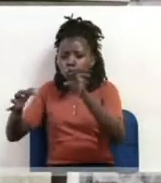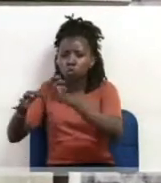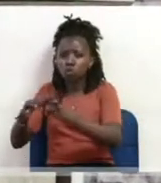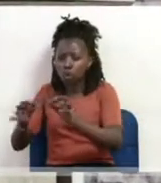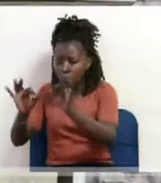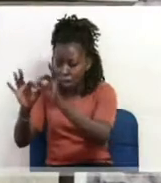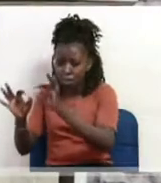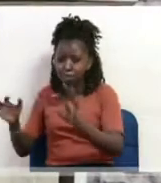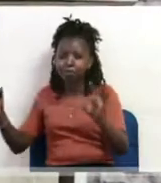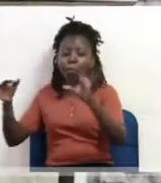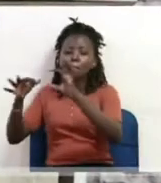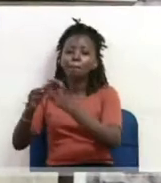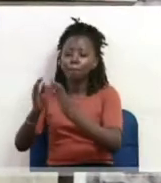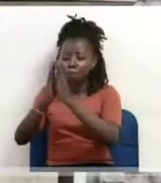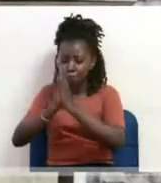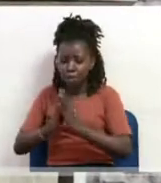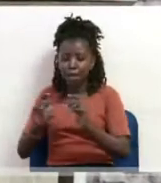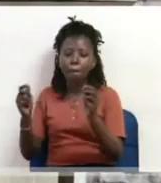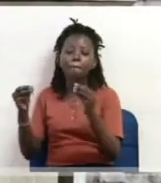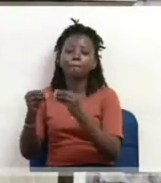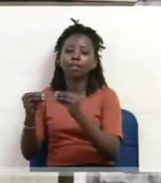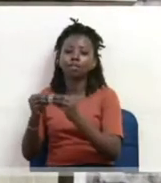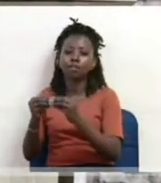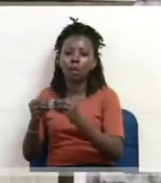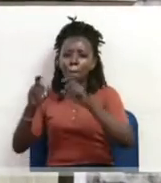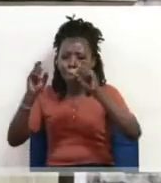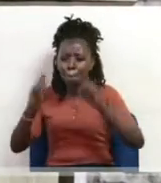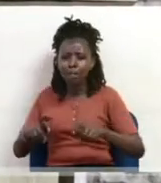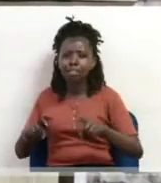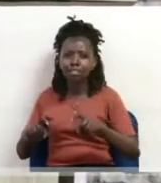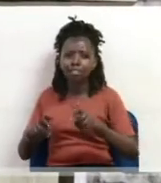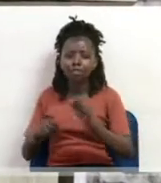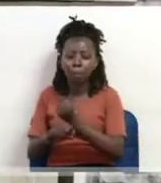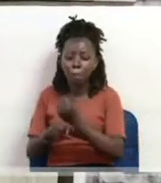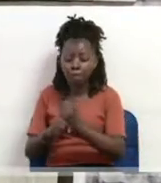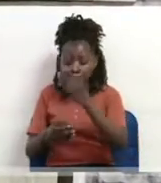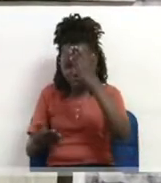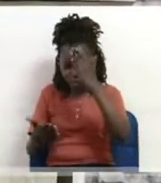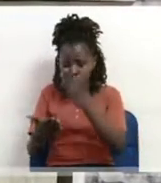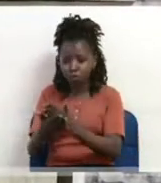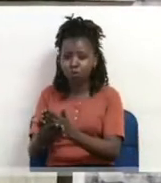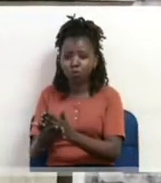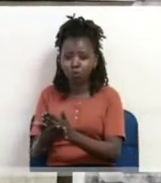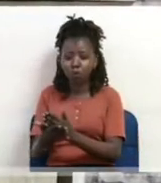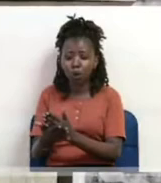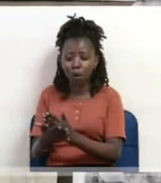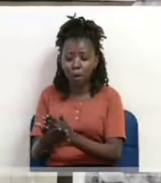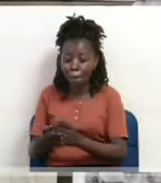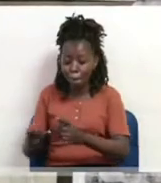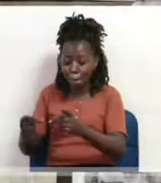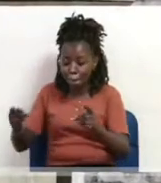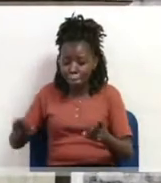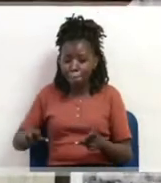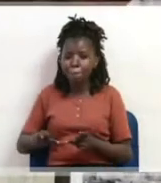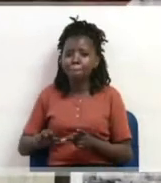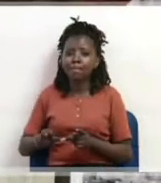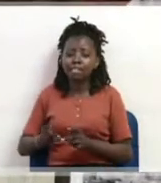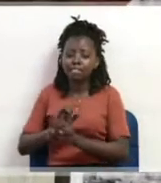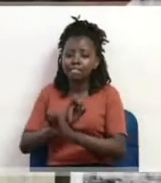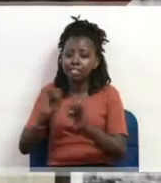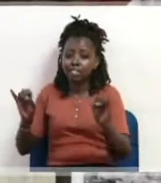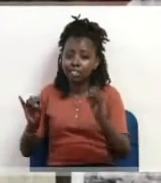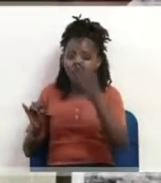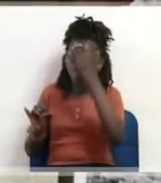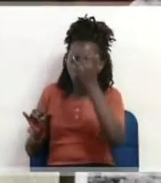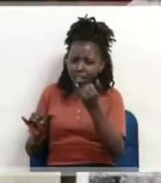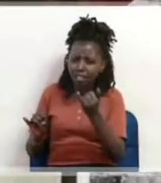has fire burning 24/7. That is the best place to start. In obedience, they repaired the